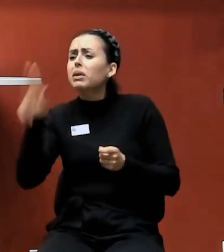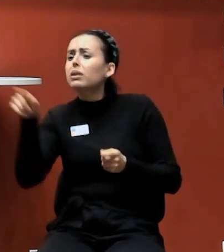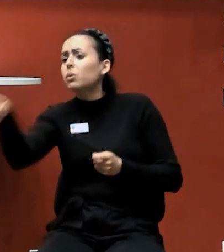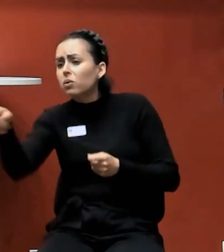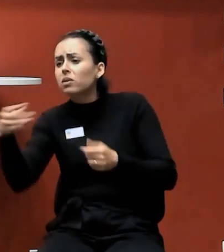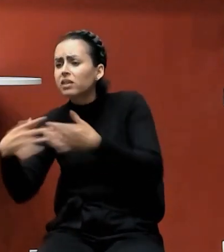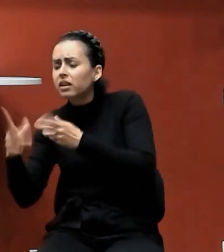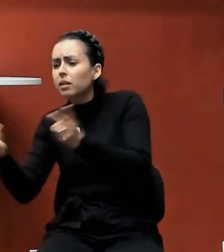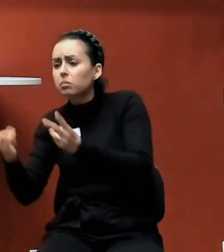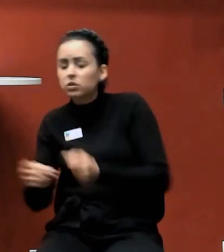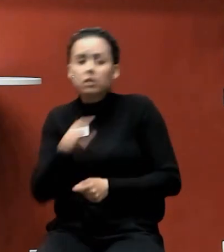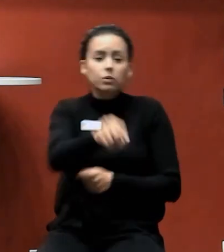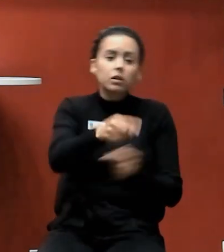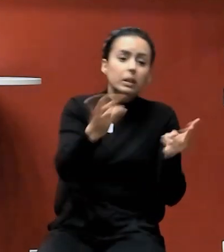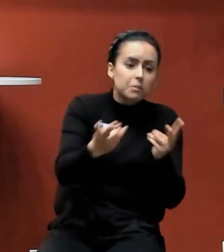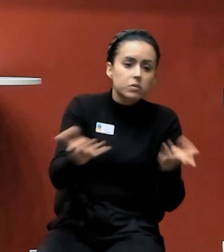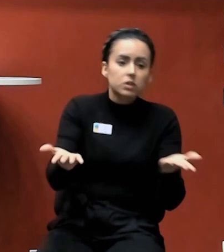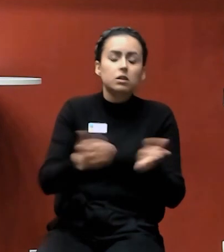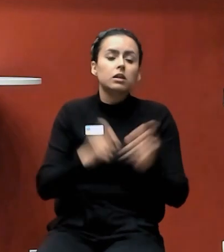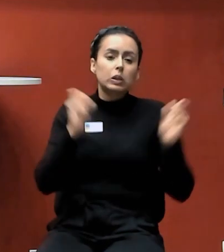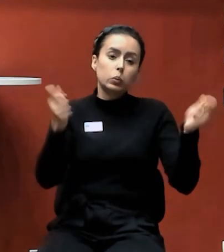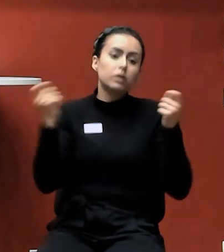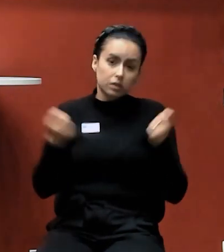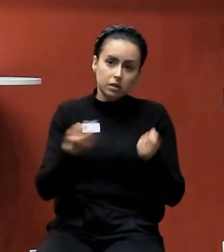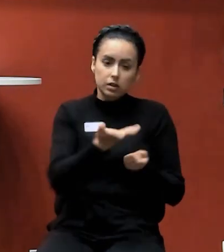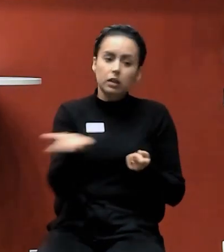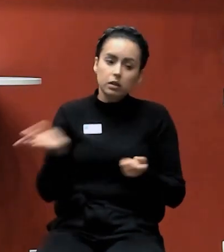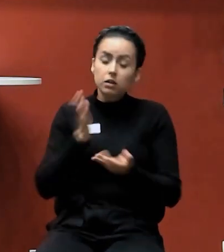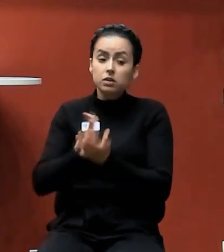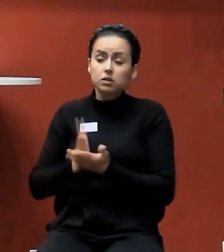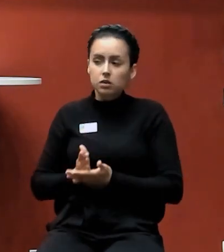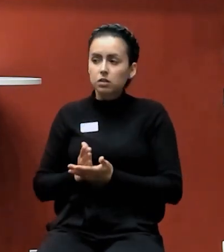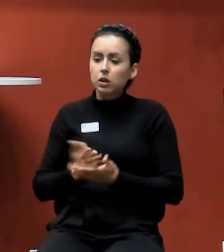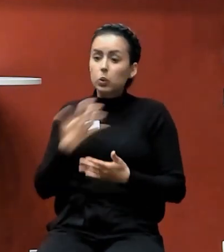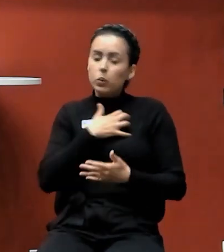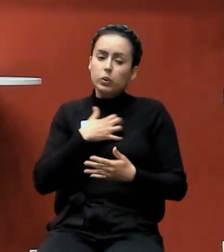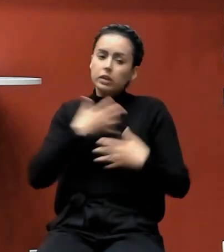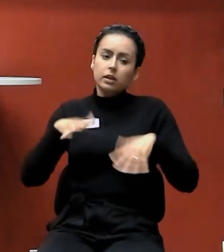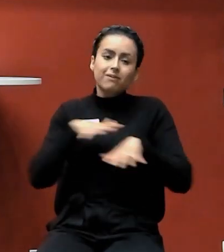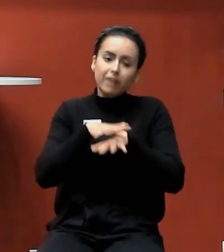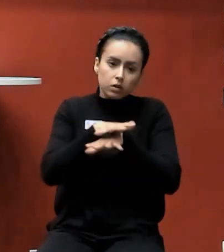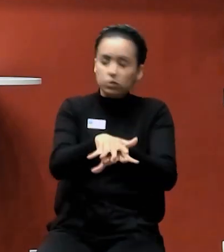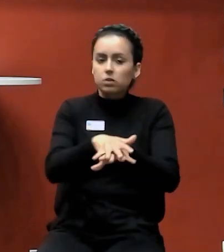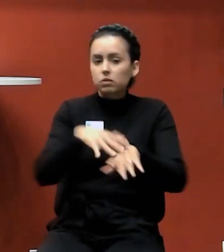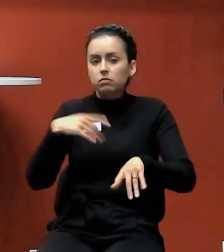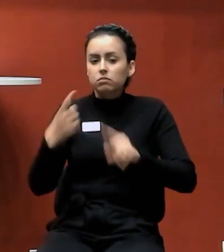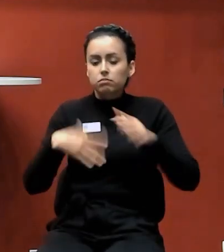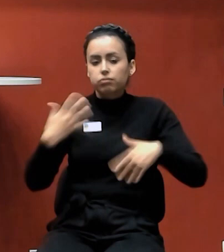what these guys are doing over here, And that, you try to keep those networks going and keep